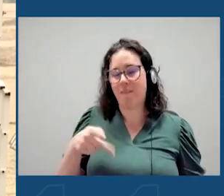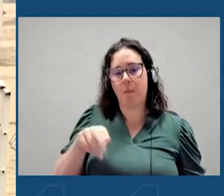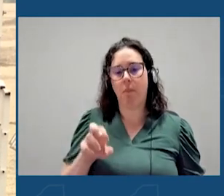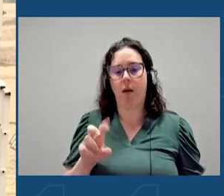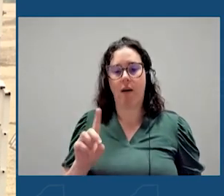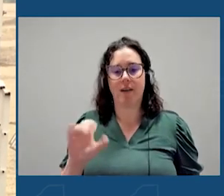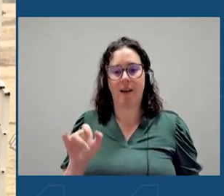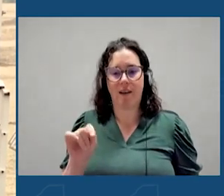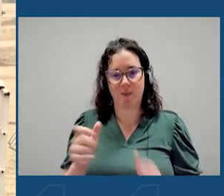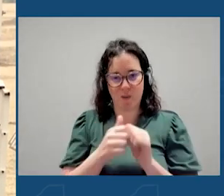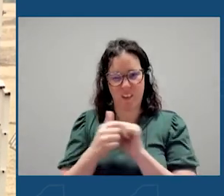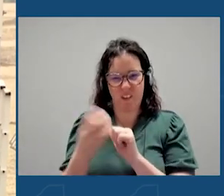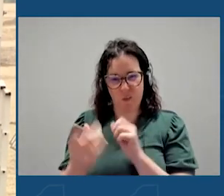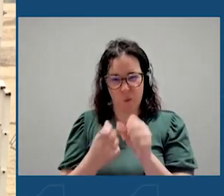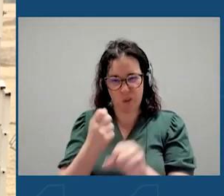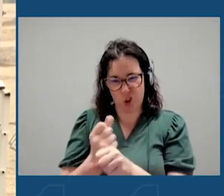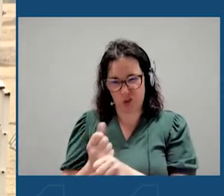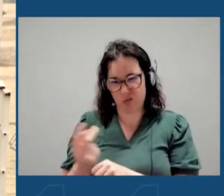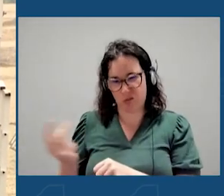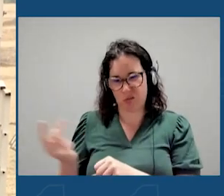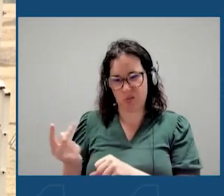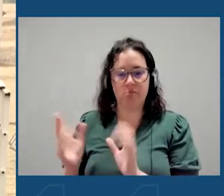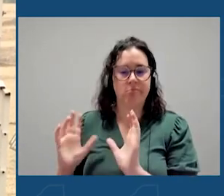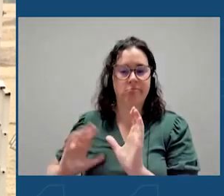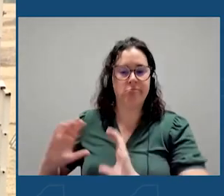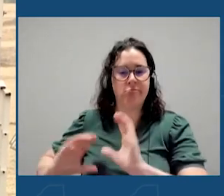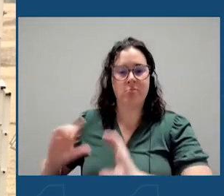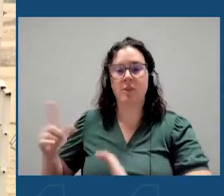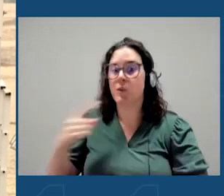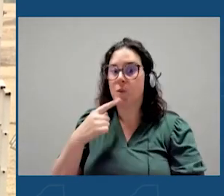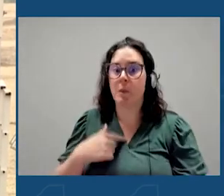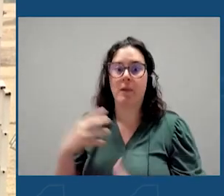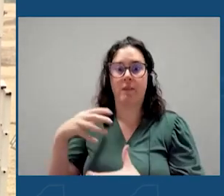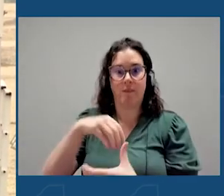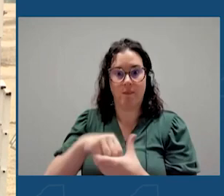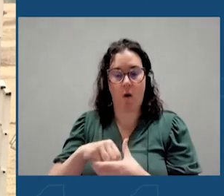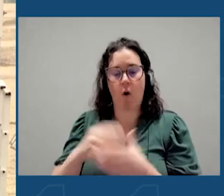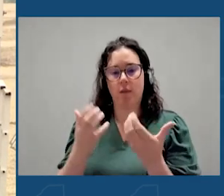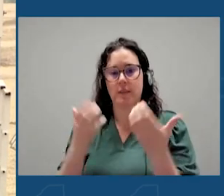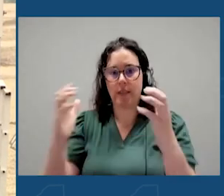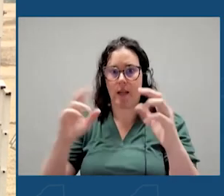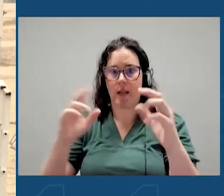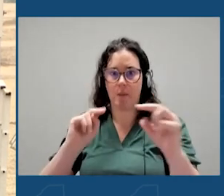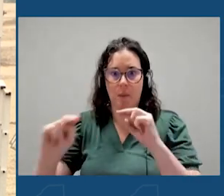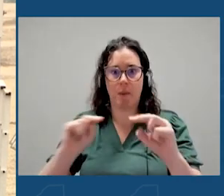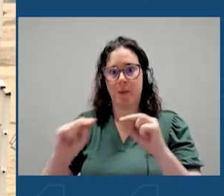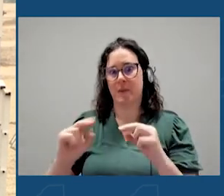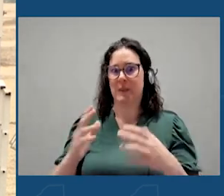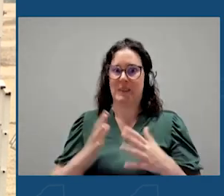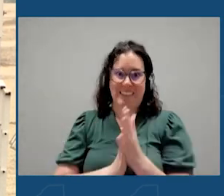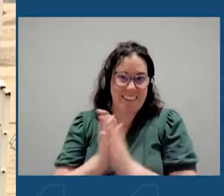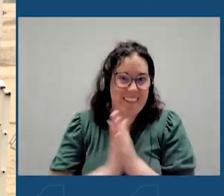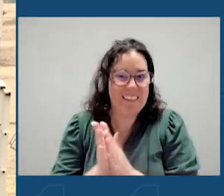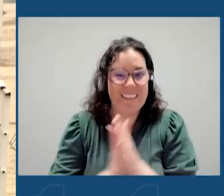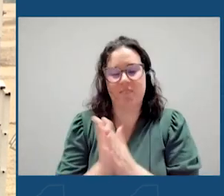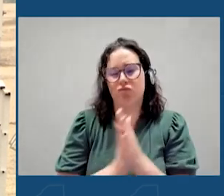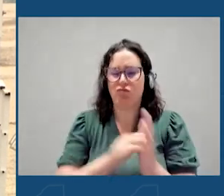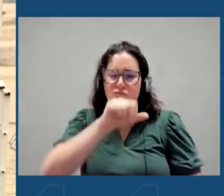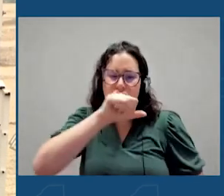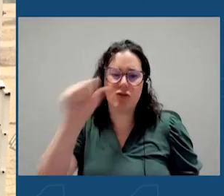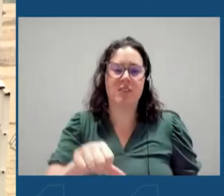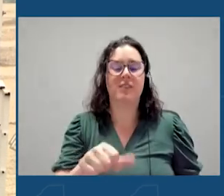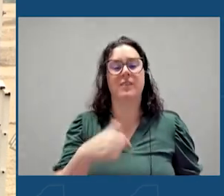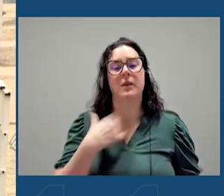the podcast, she would tell me, being involved in these stadium negotiations is my Super Bowl. So please take that with you